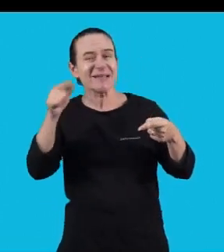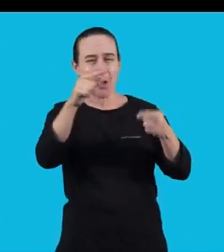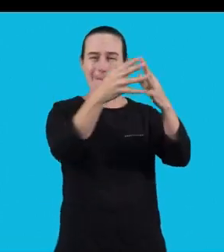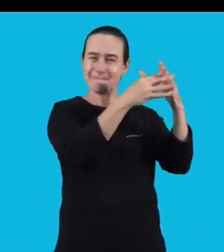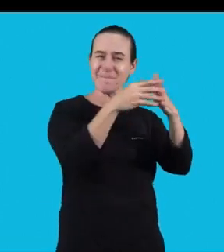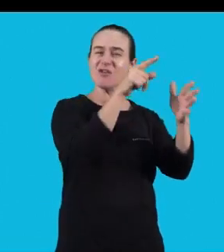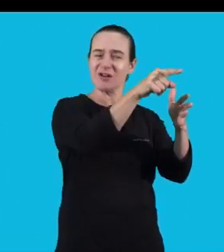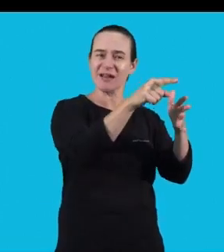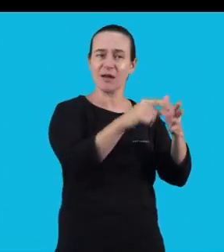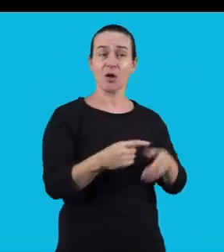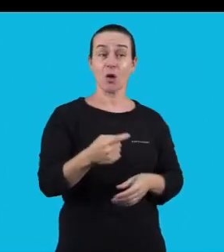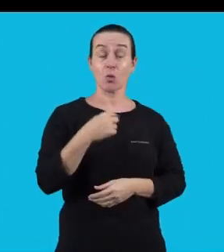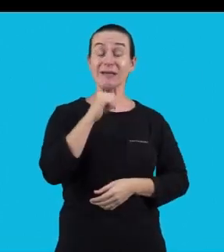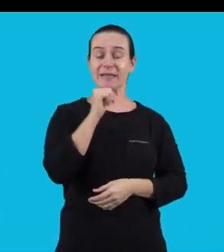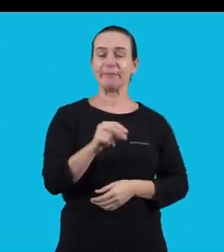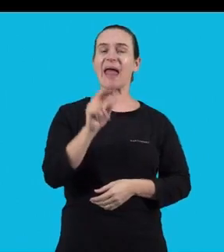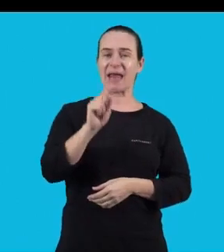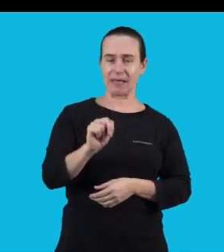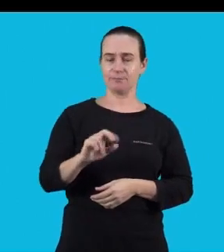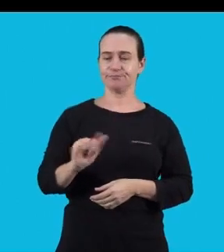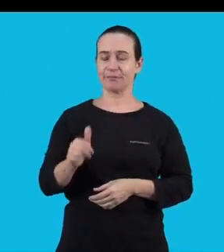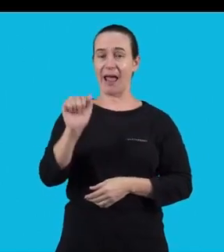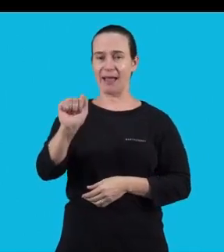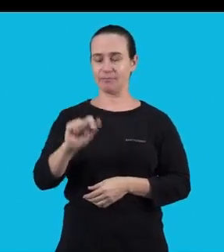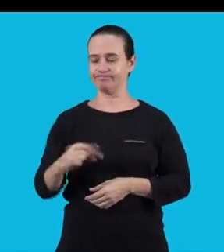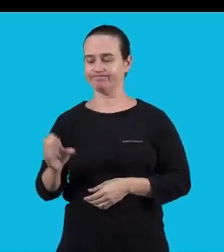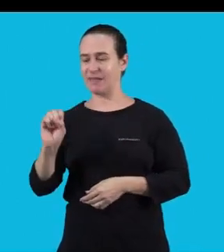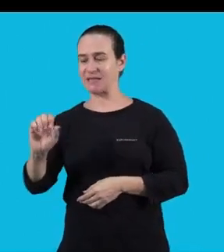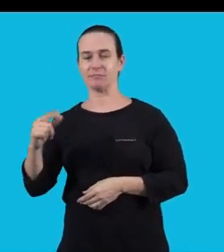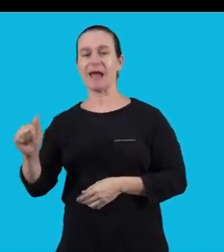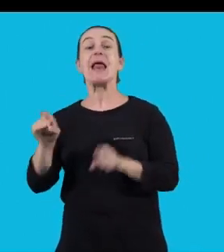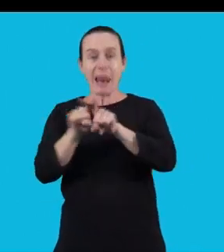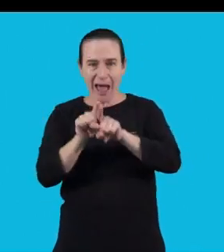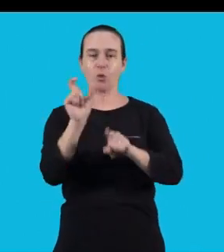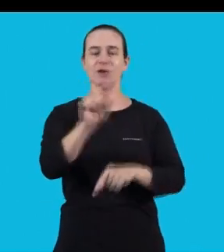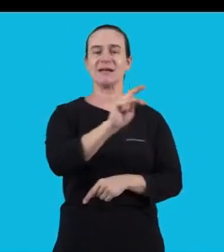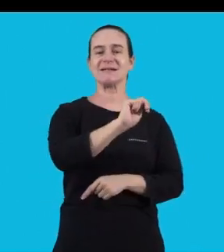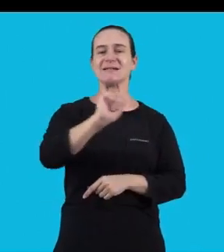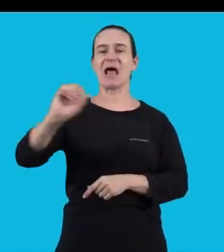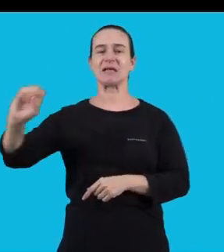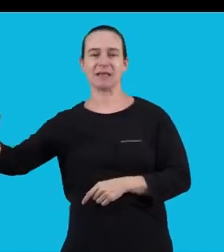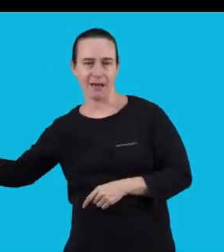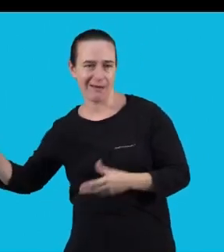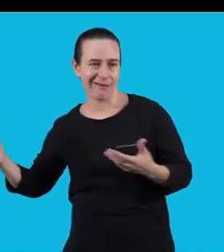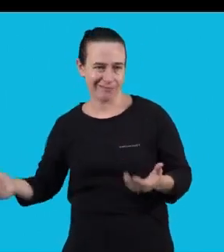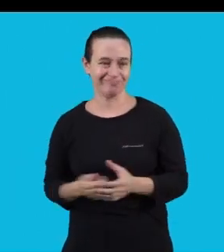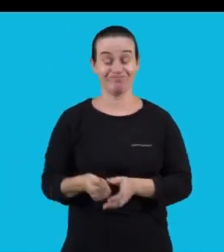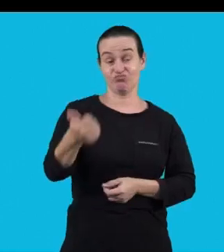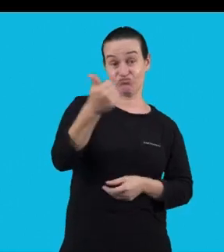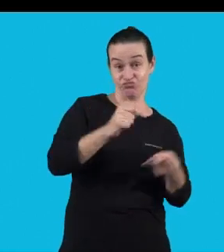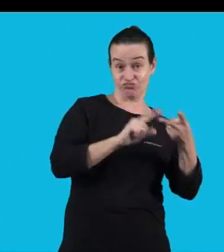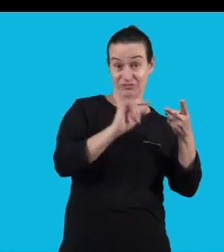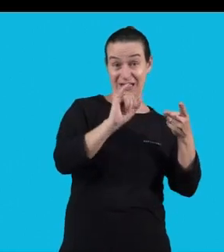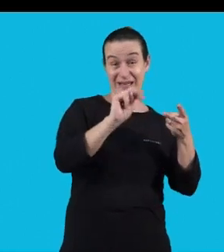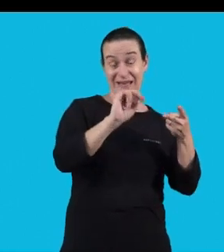the Americans say. We don't say NASA, we say it as a word. Initialisms are pronounced